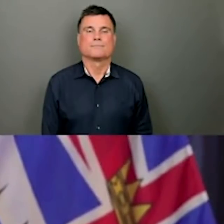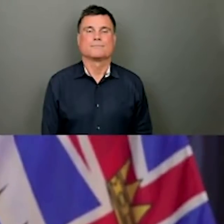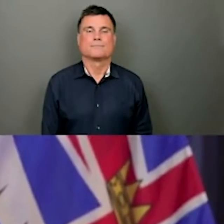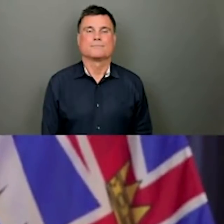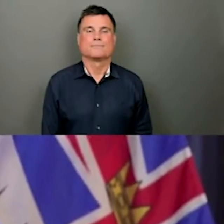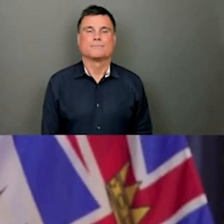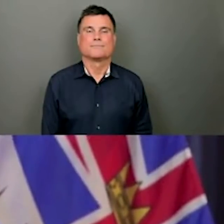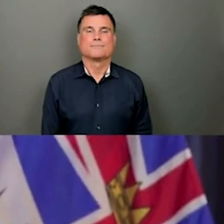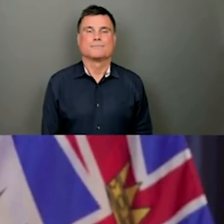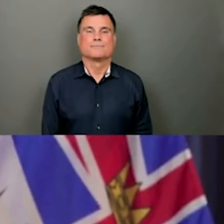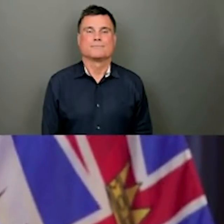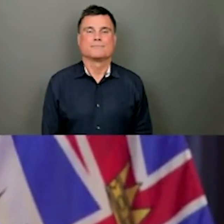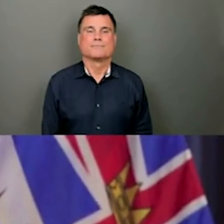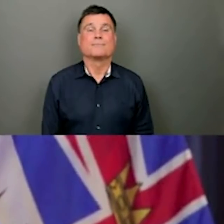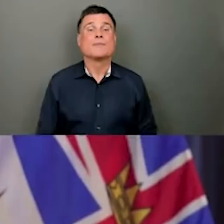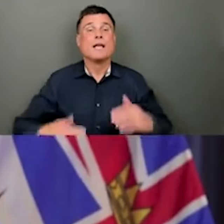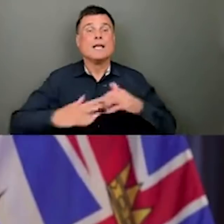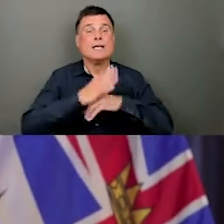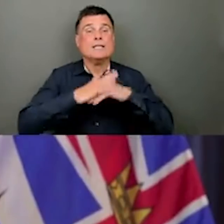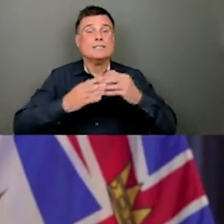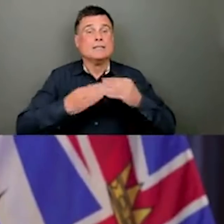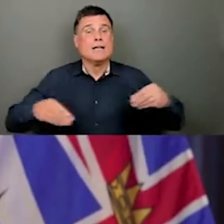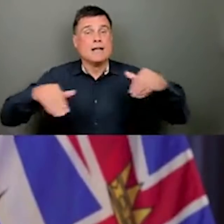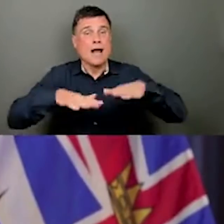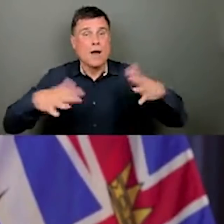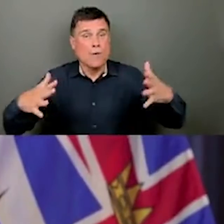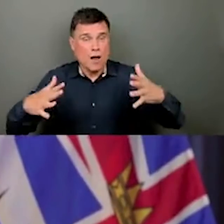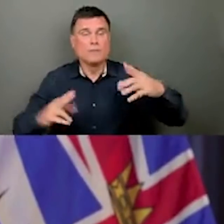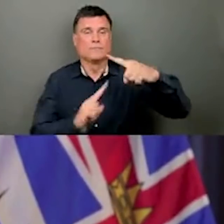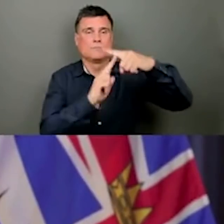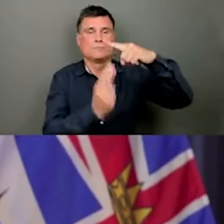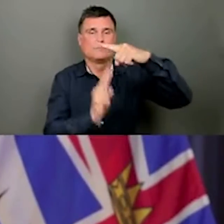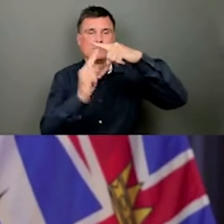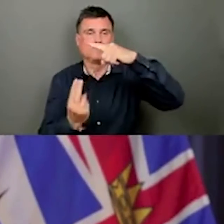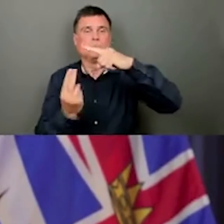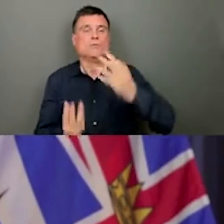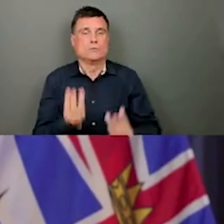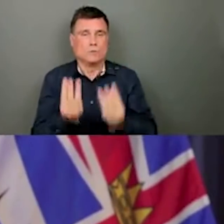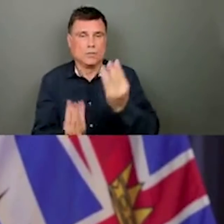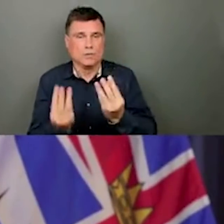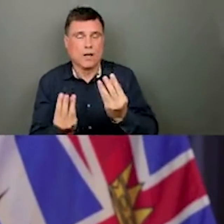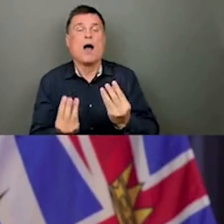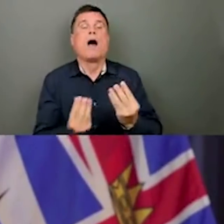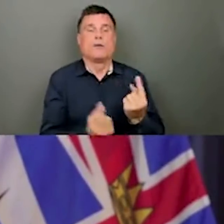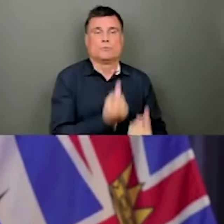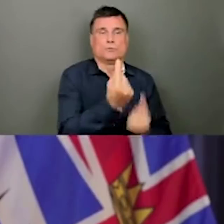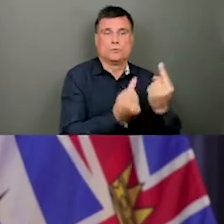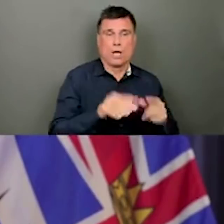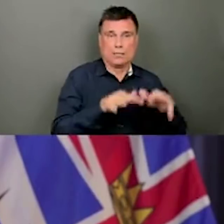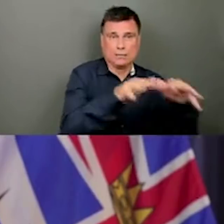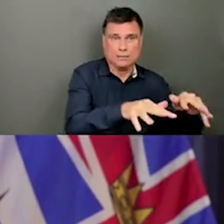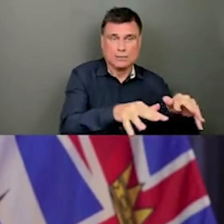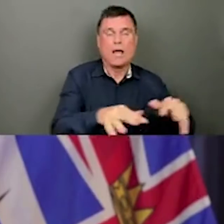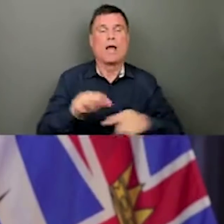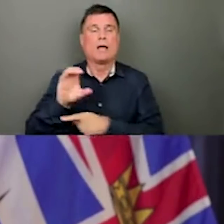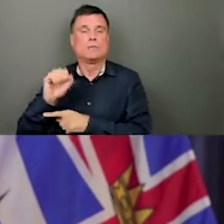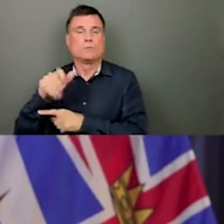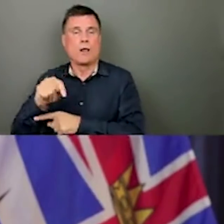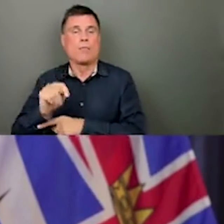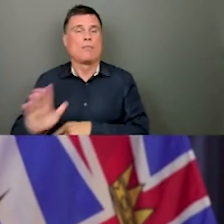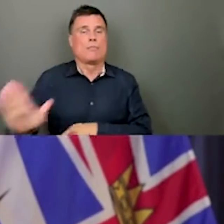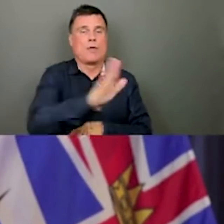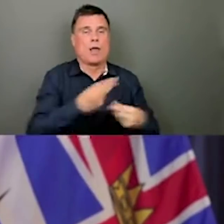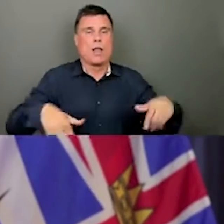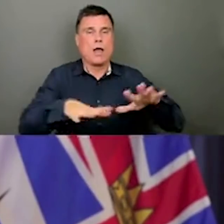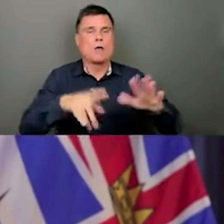Nations. Before I begin, as you know, Dr. Henry will be giving an update on modeling with respect to COVID-19. I want